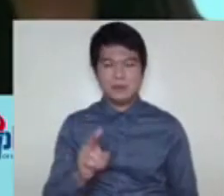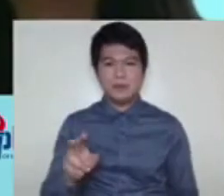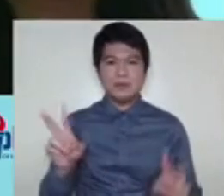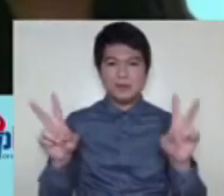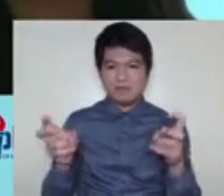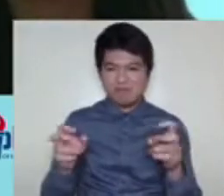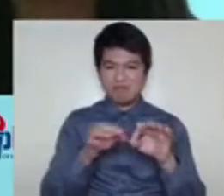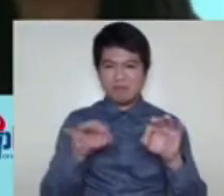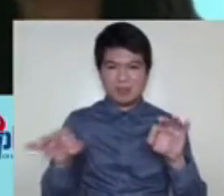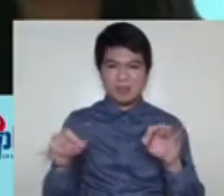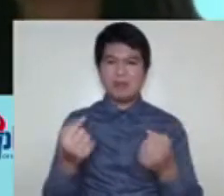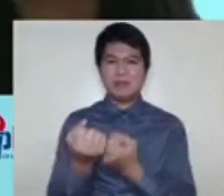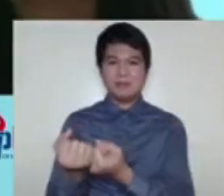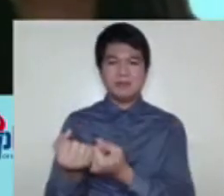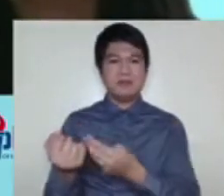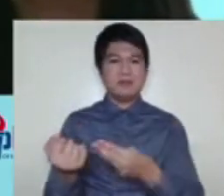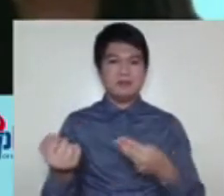documents.